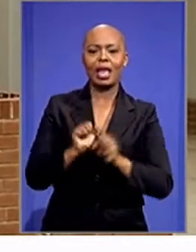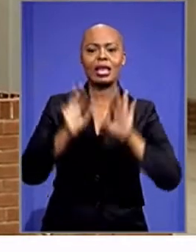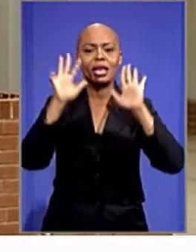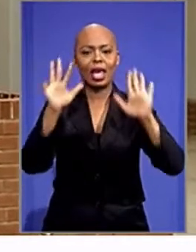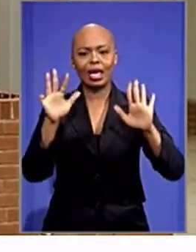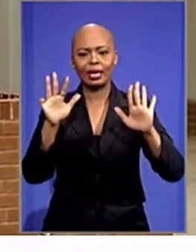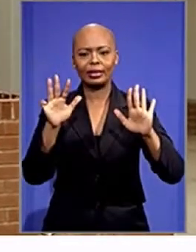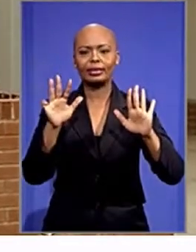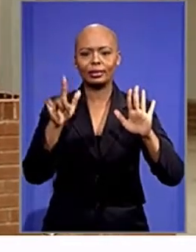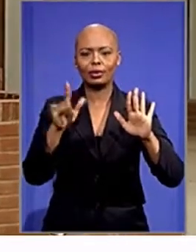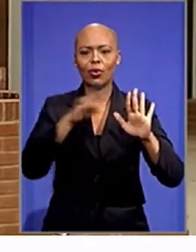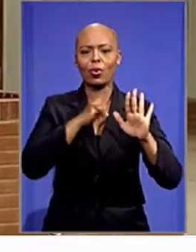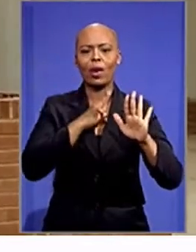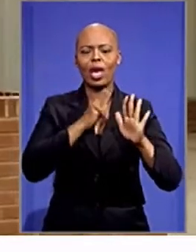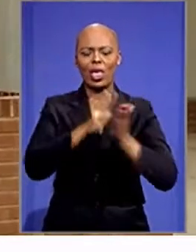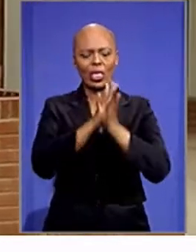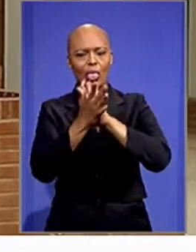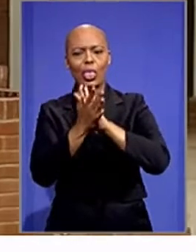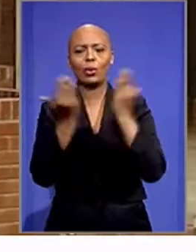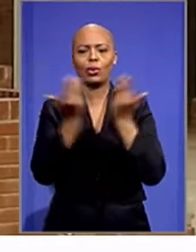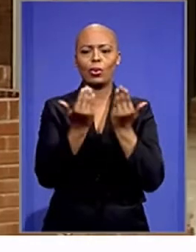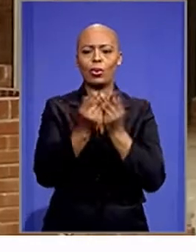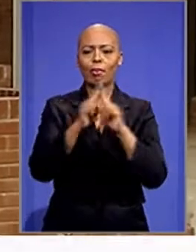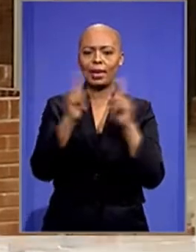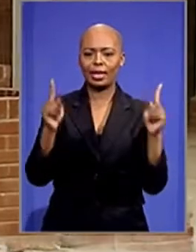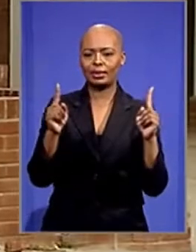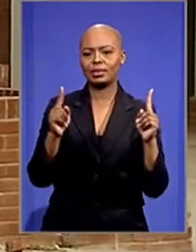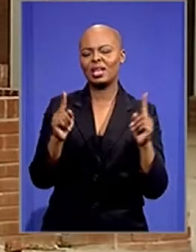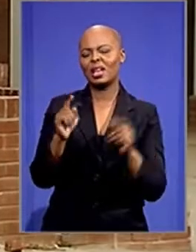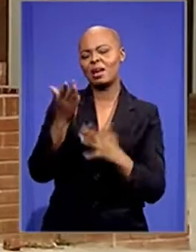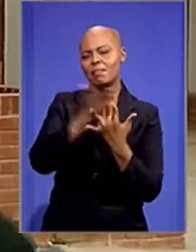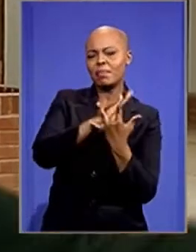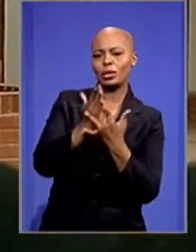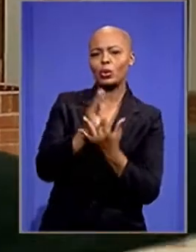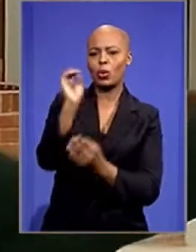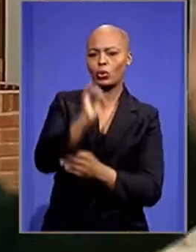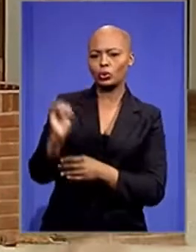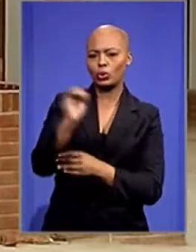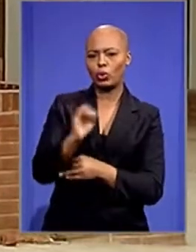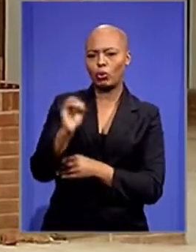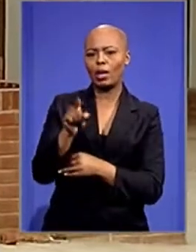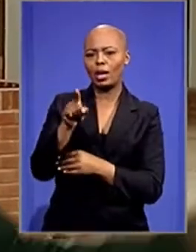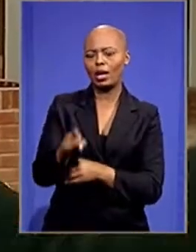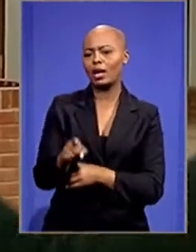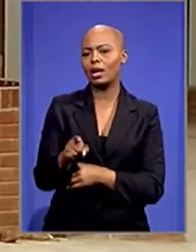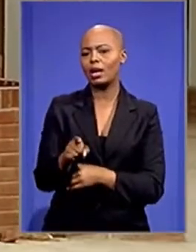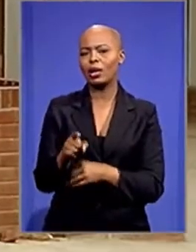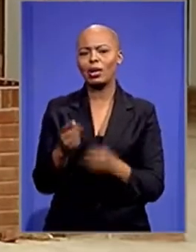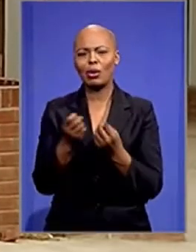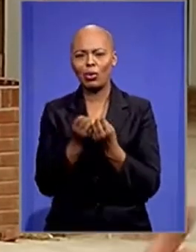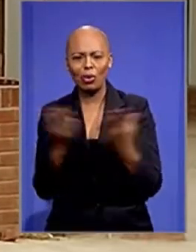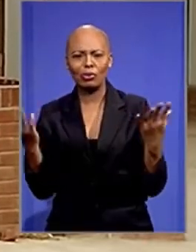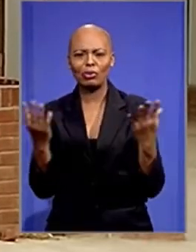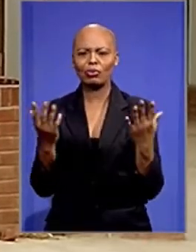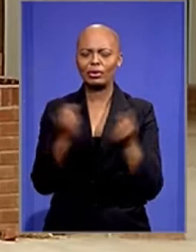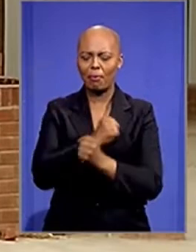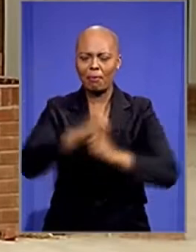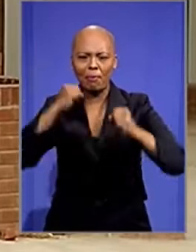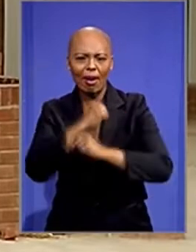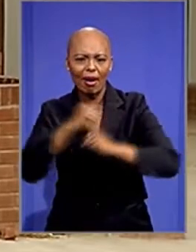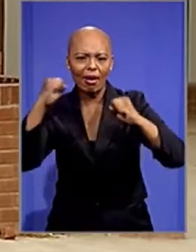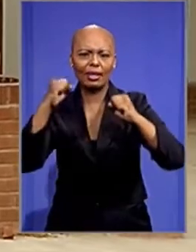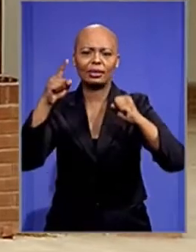the gates in mid-October, then you saw all the birds flying full of freedom. They have space. They